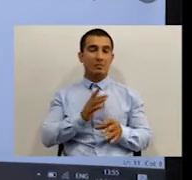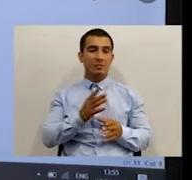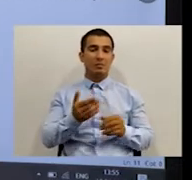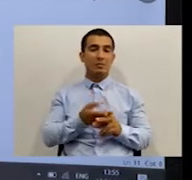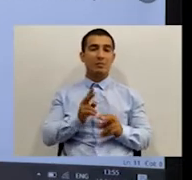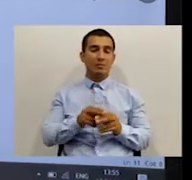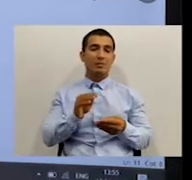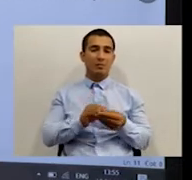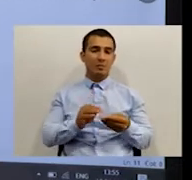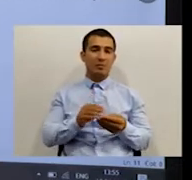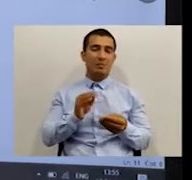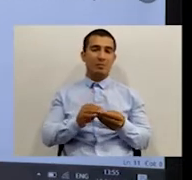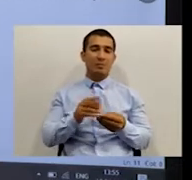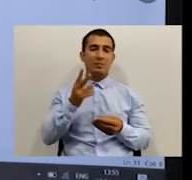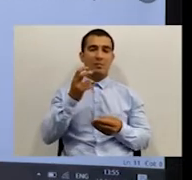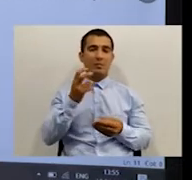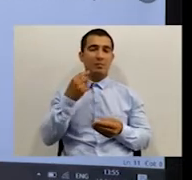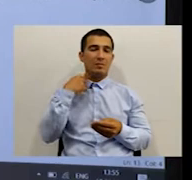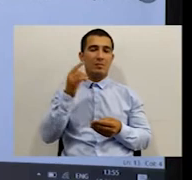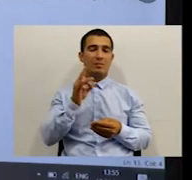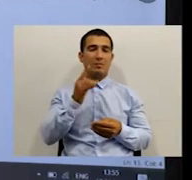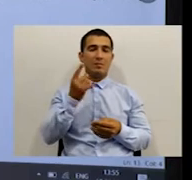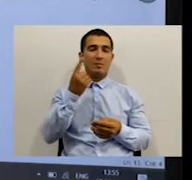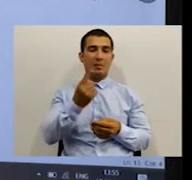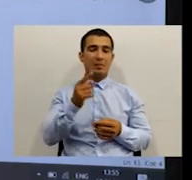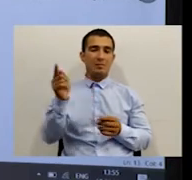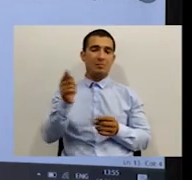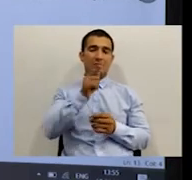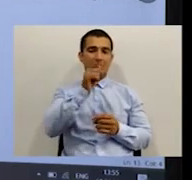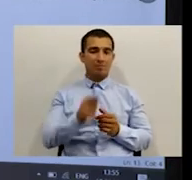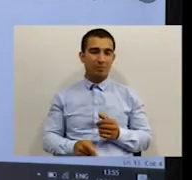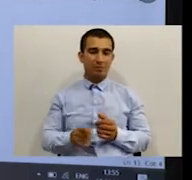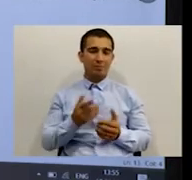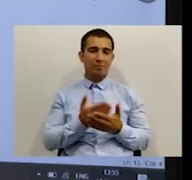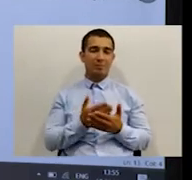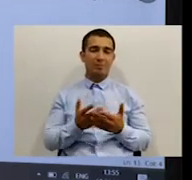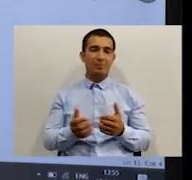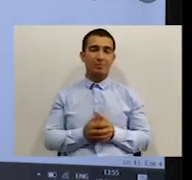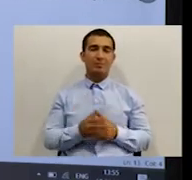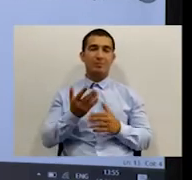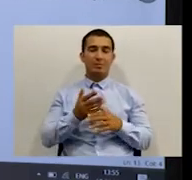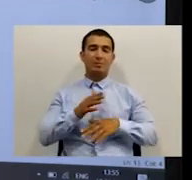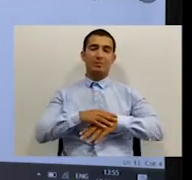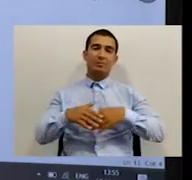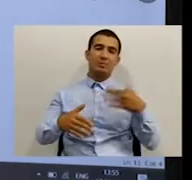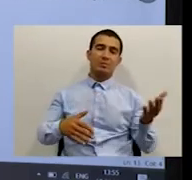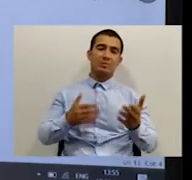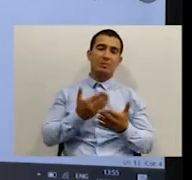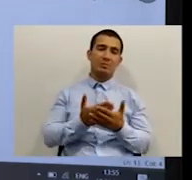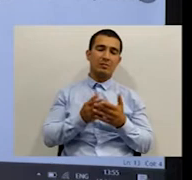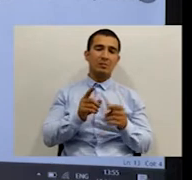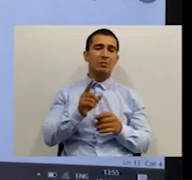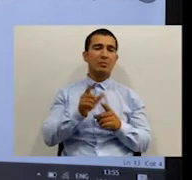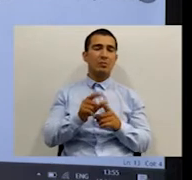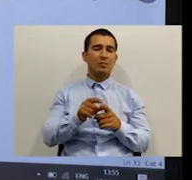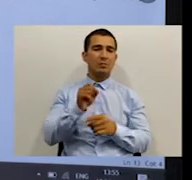Mana aytganimizdek, demak pastga yana 200 birlikka chizib berdi bizga. Misol uchun ana endi chapga